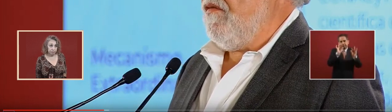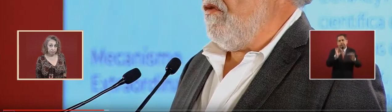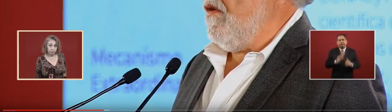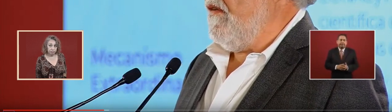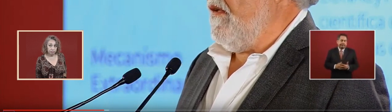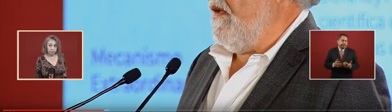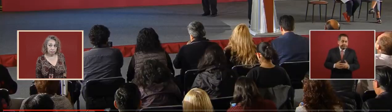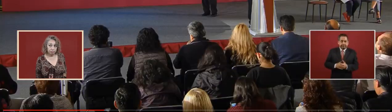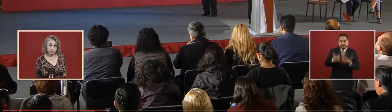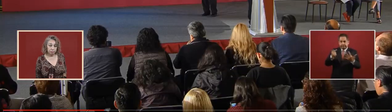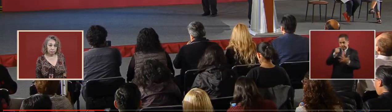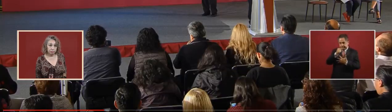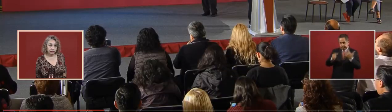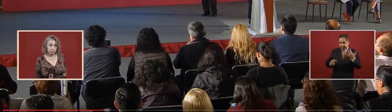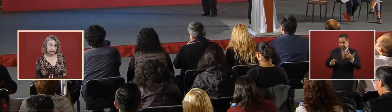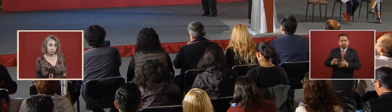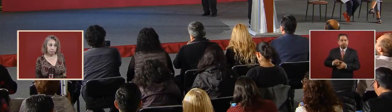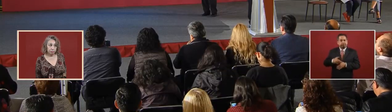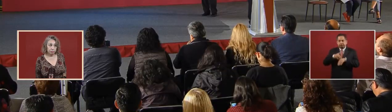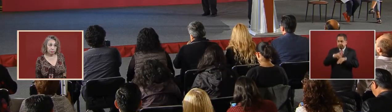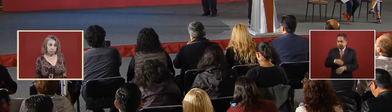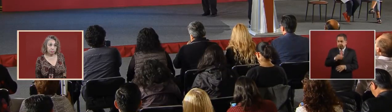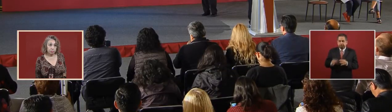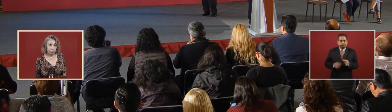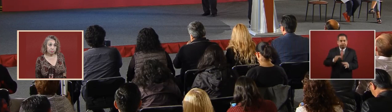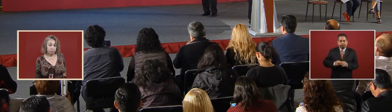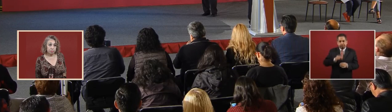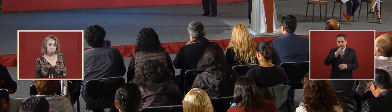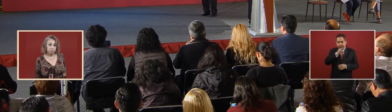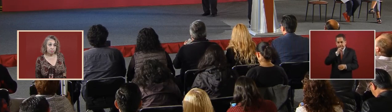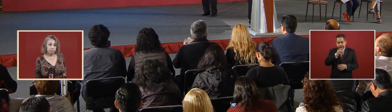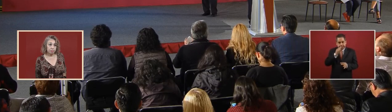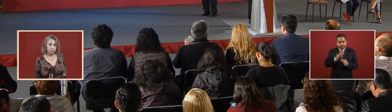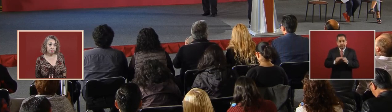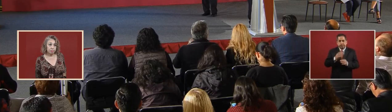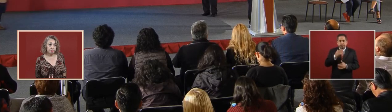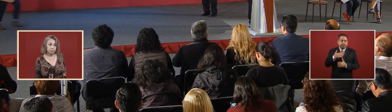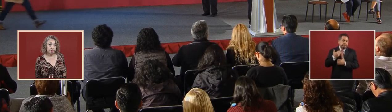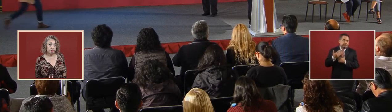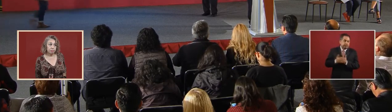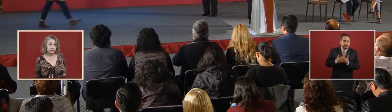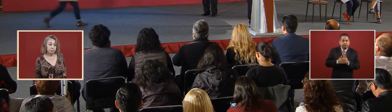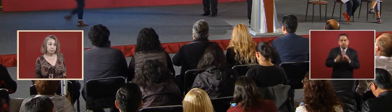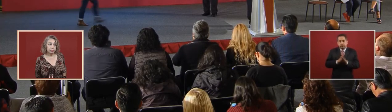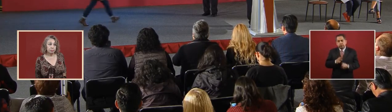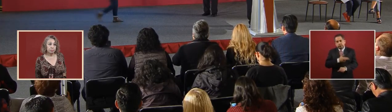siete instrucciones las acatamos de inmediato y vendrán a fortalecer ya los trabajos que se vienen